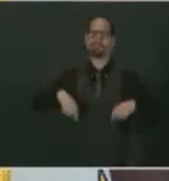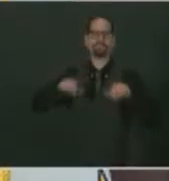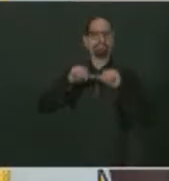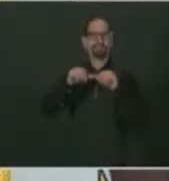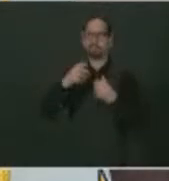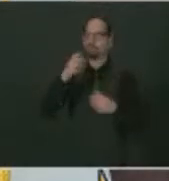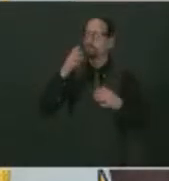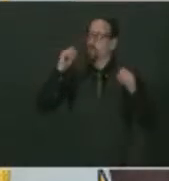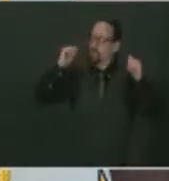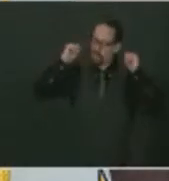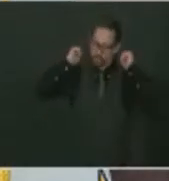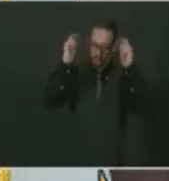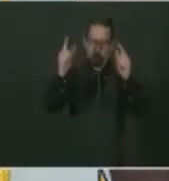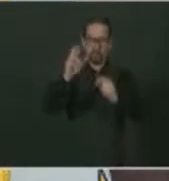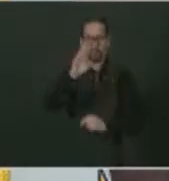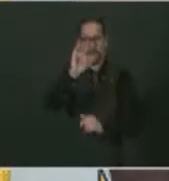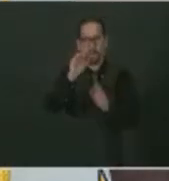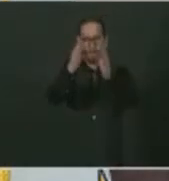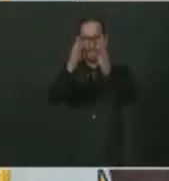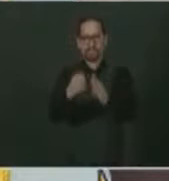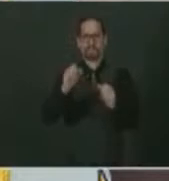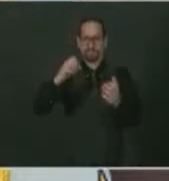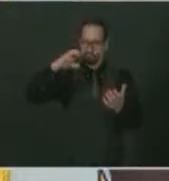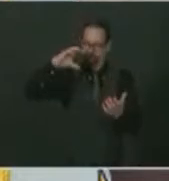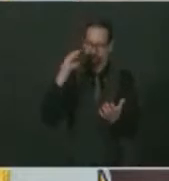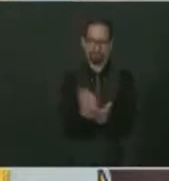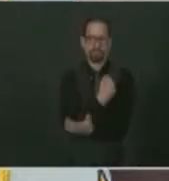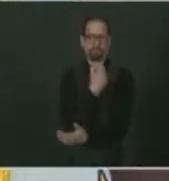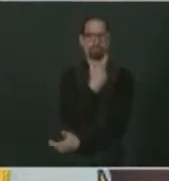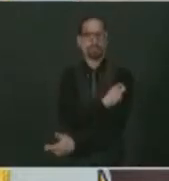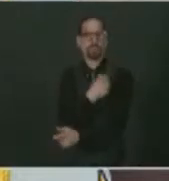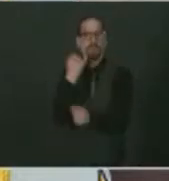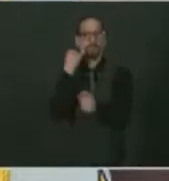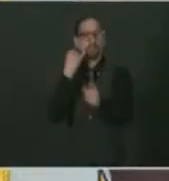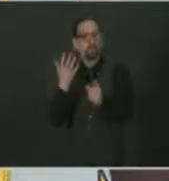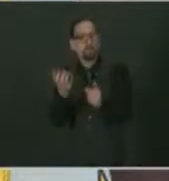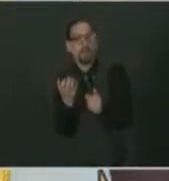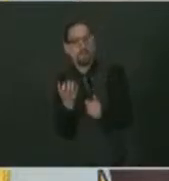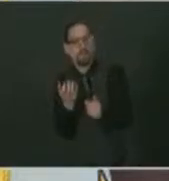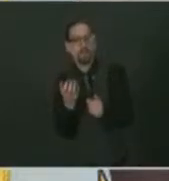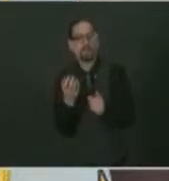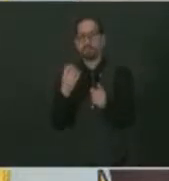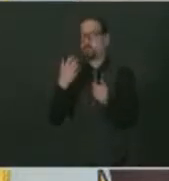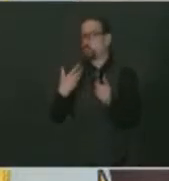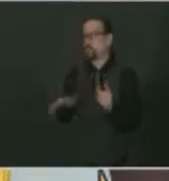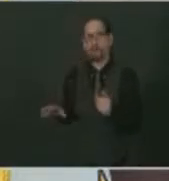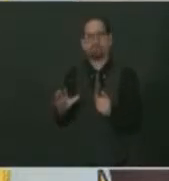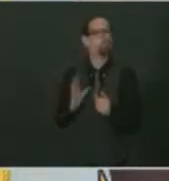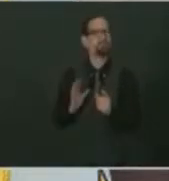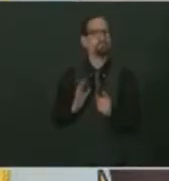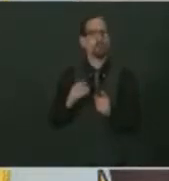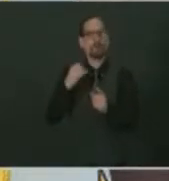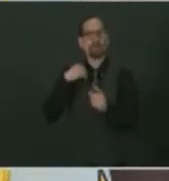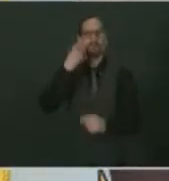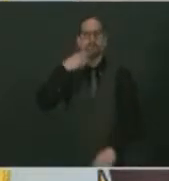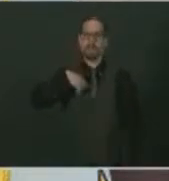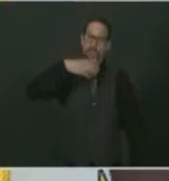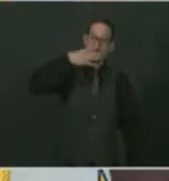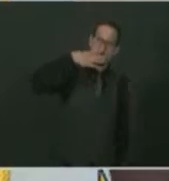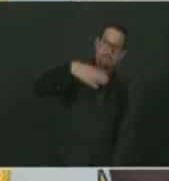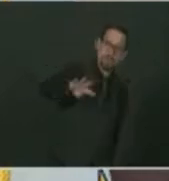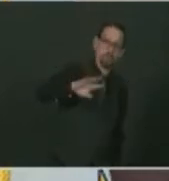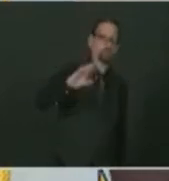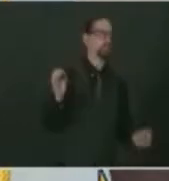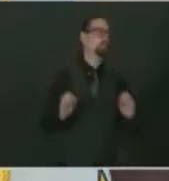hope you all want one. No one will be left behind, and no one will be forgotten. This pre-registration system